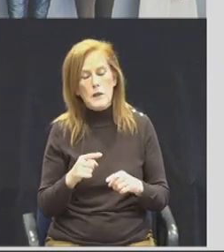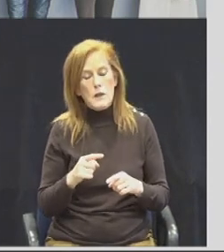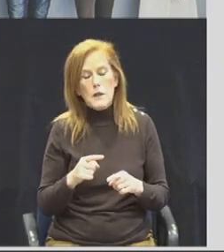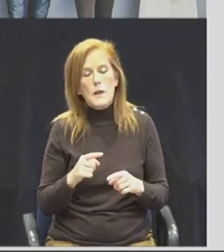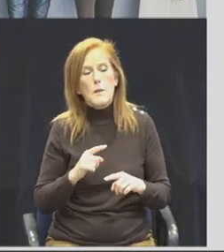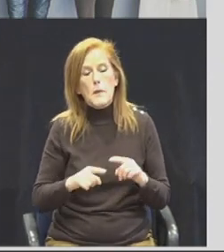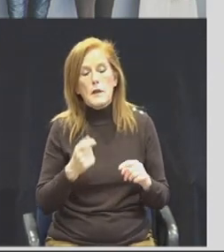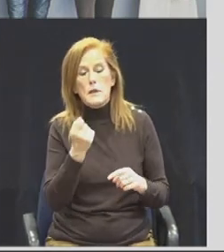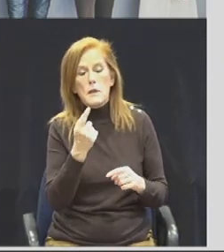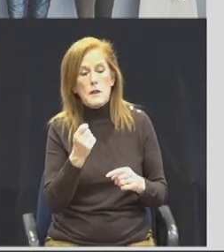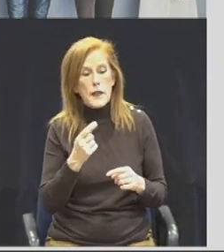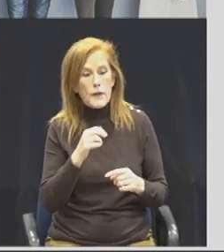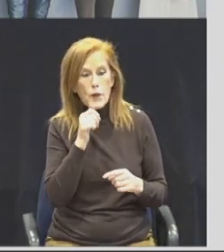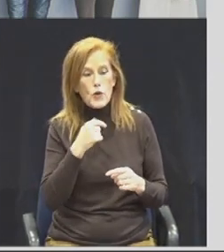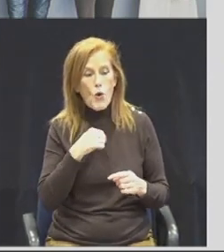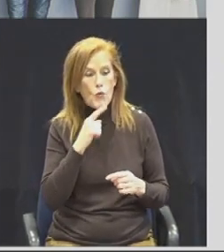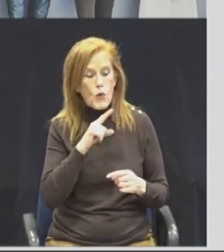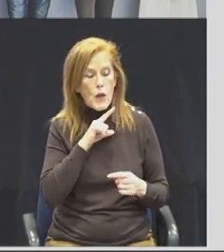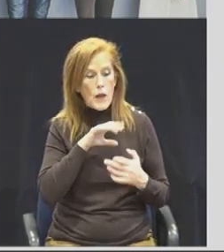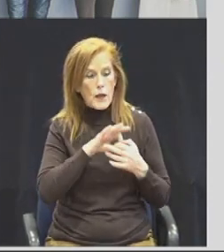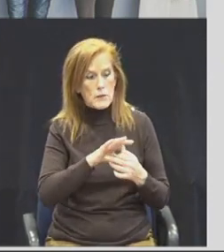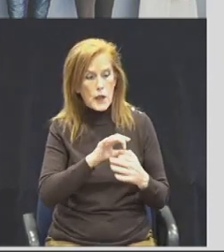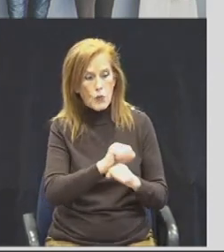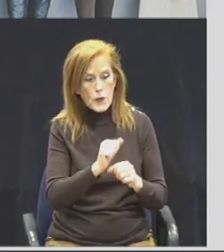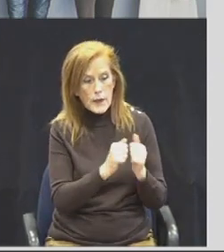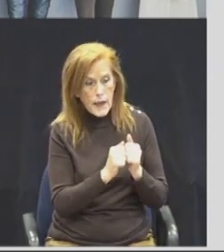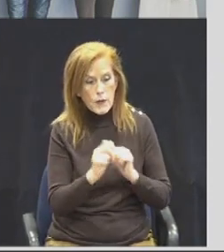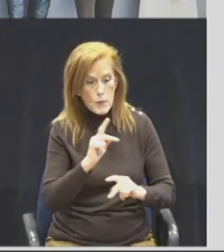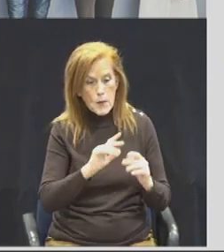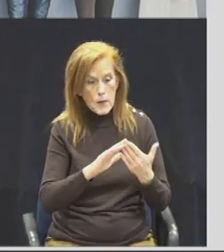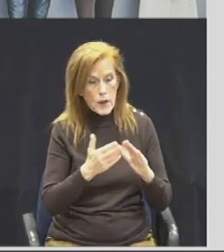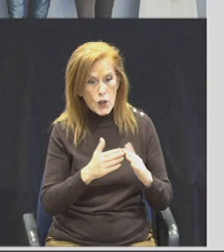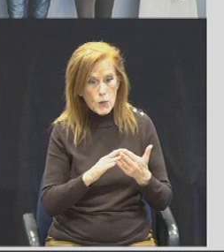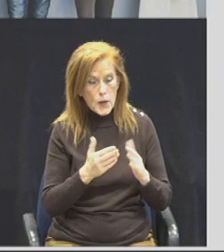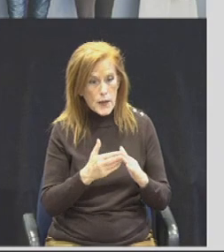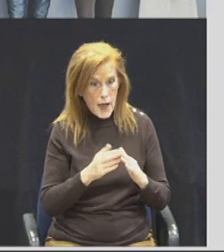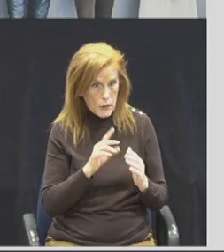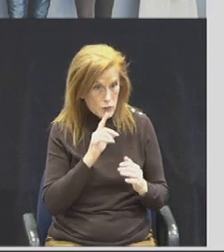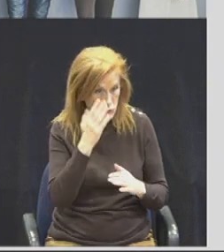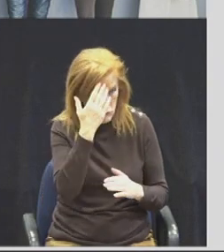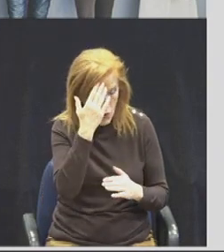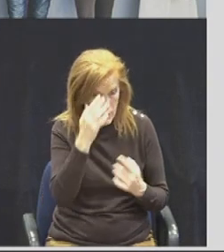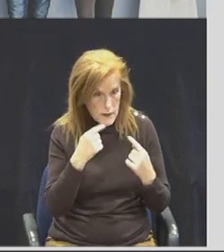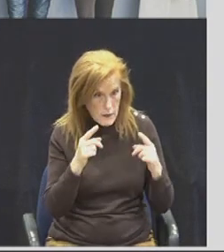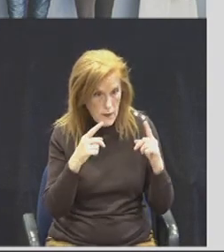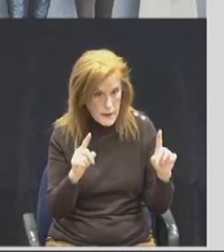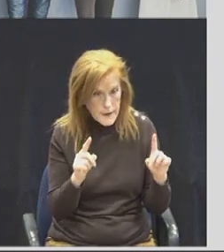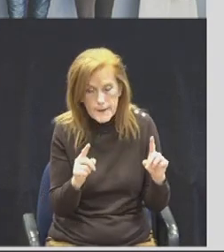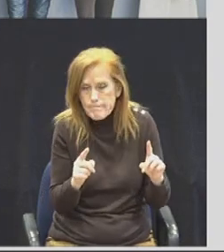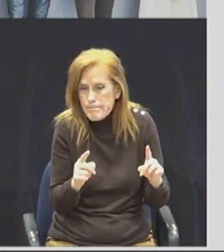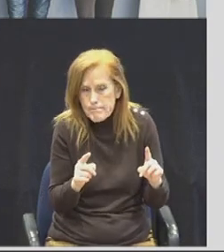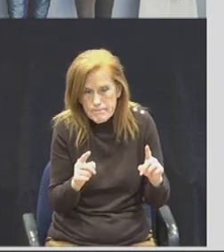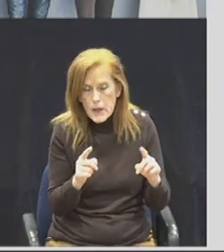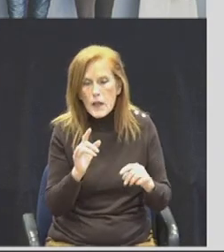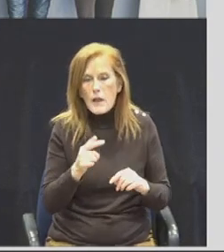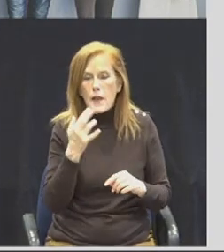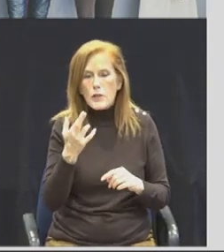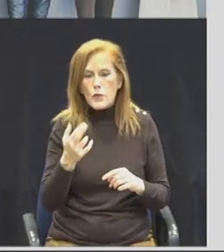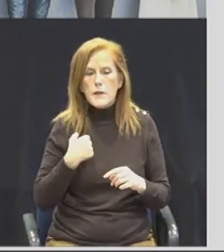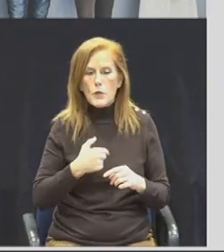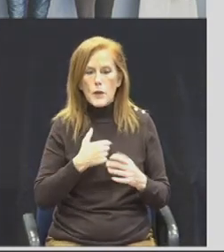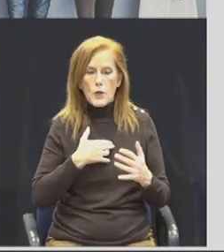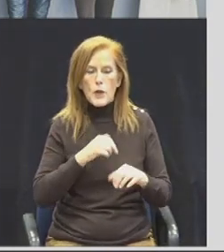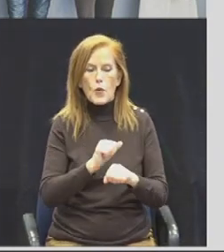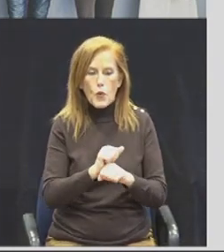with the people that we're going to be working with in the community. So this is the opportunity that we have to interface with the community and